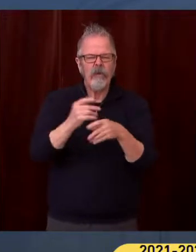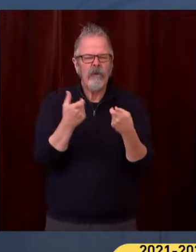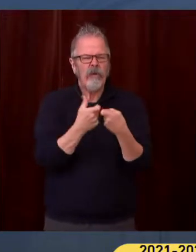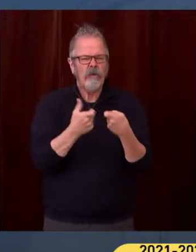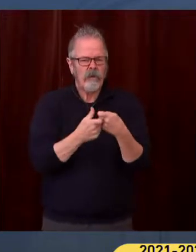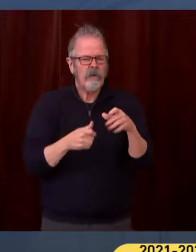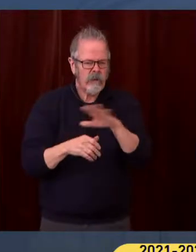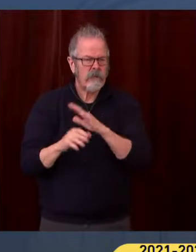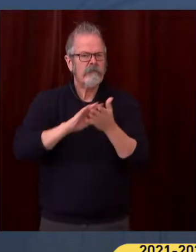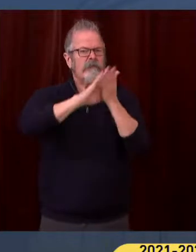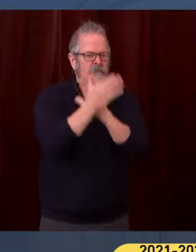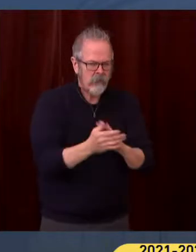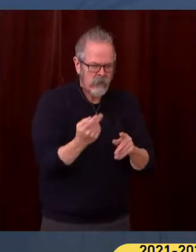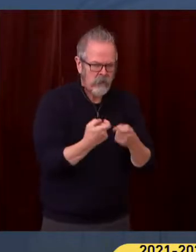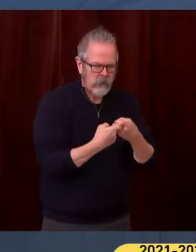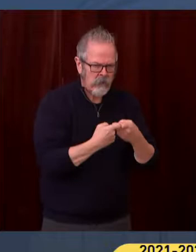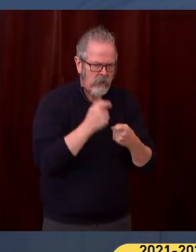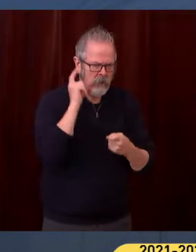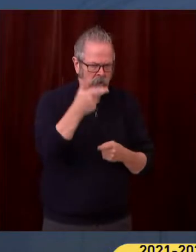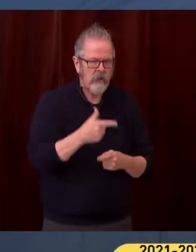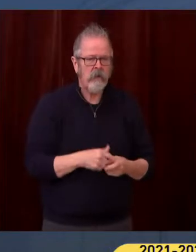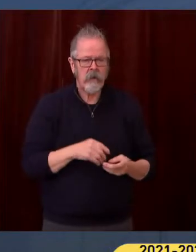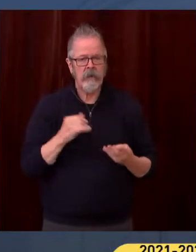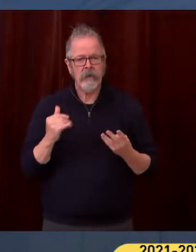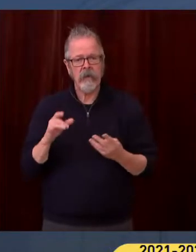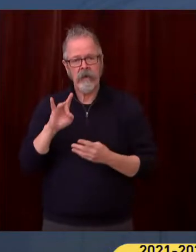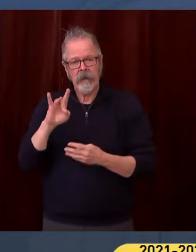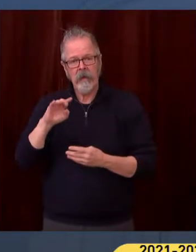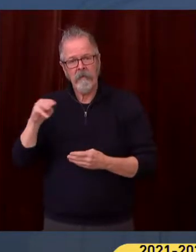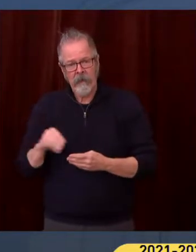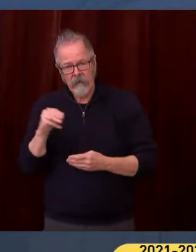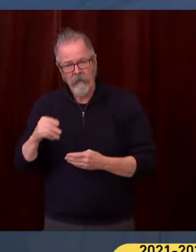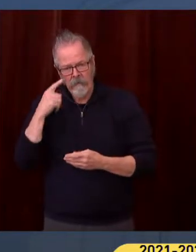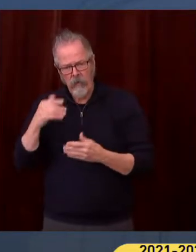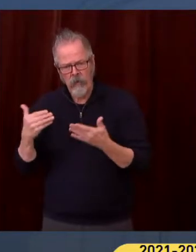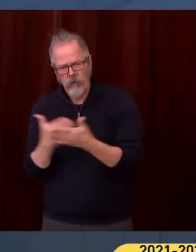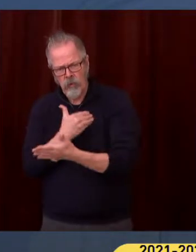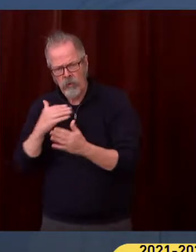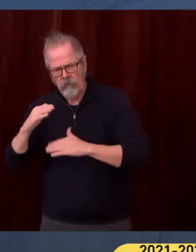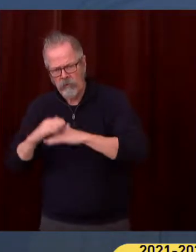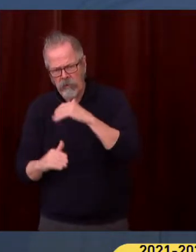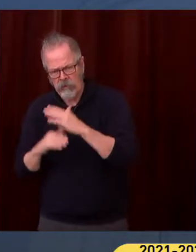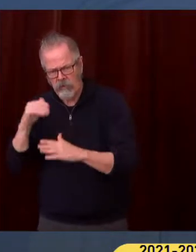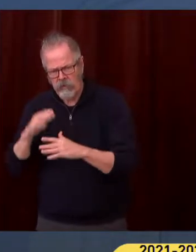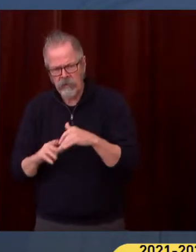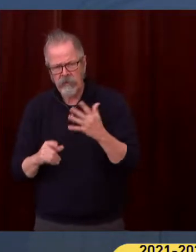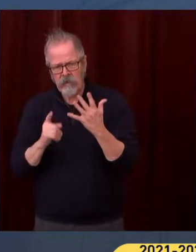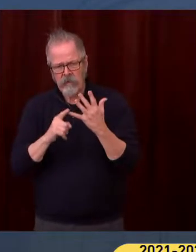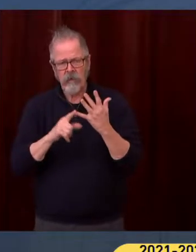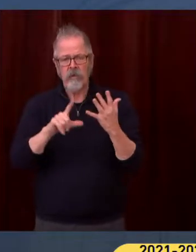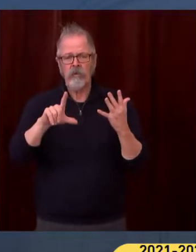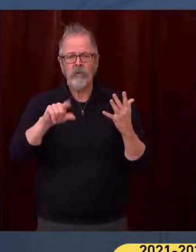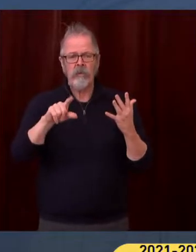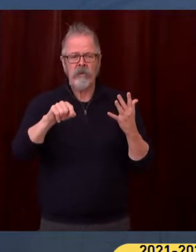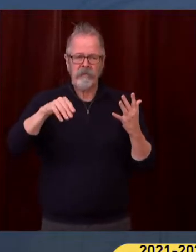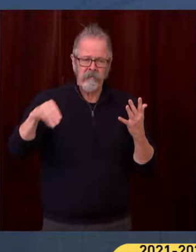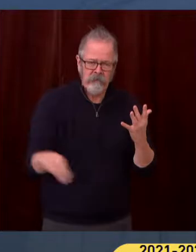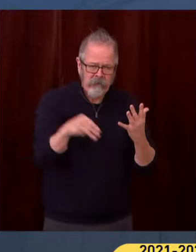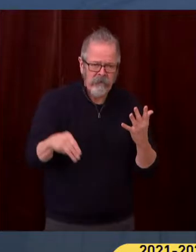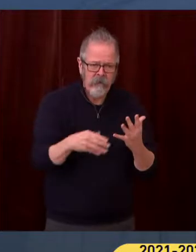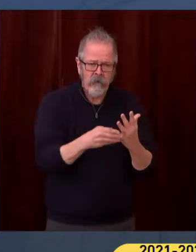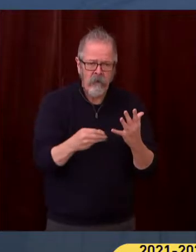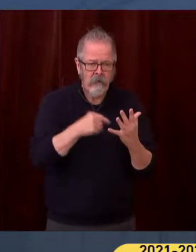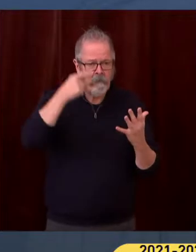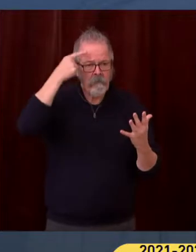costs through energy efficiency. Again, these investments mean jobs. Residential and